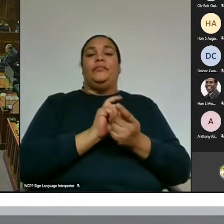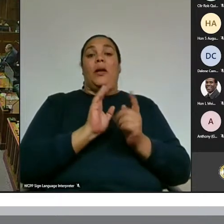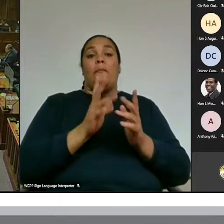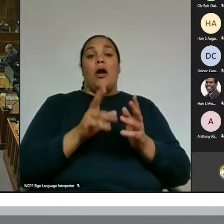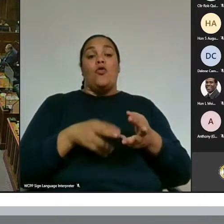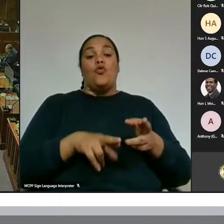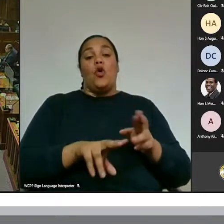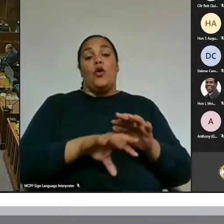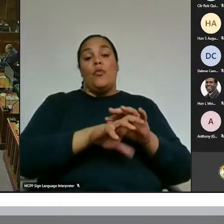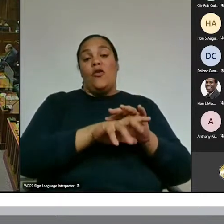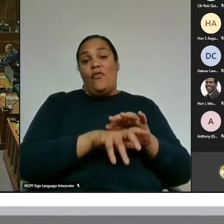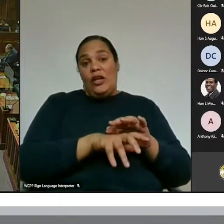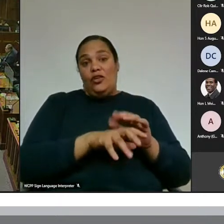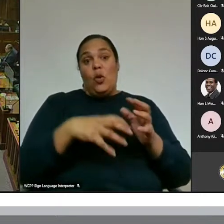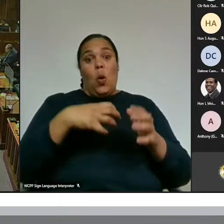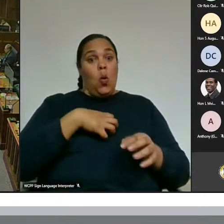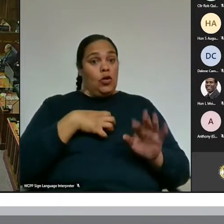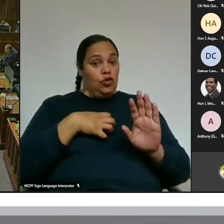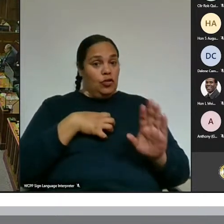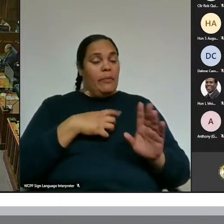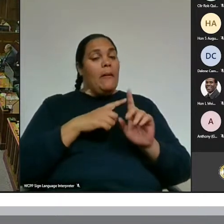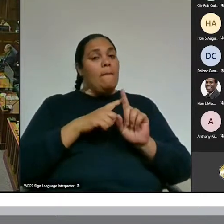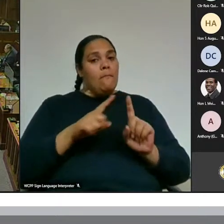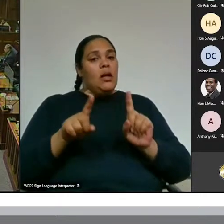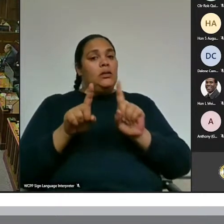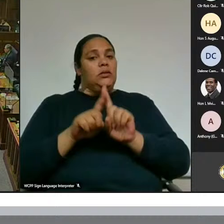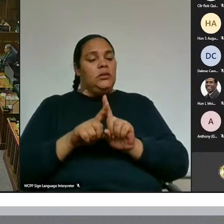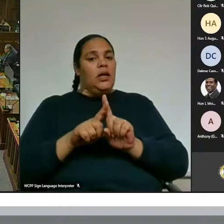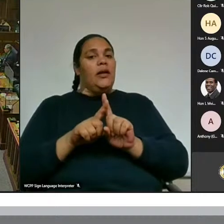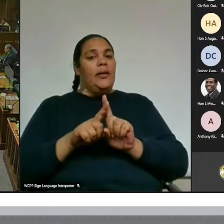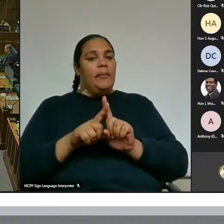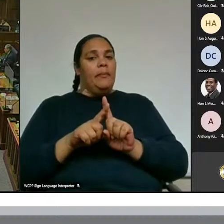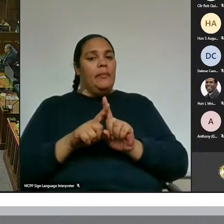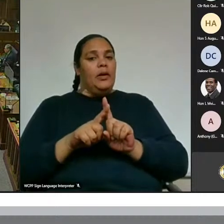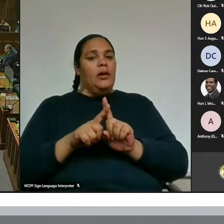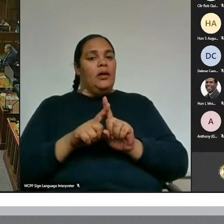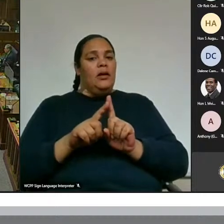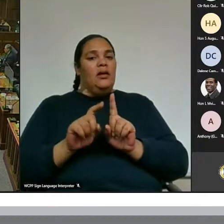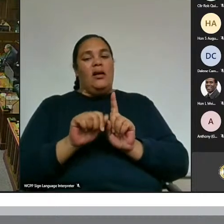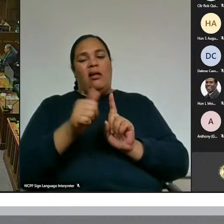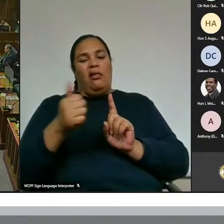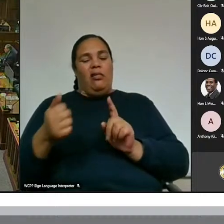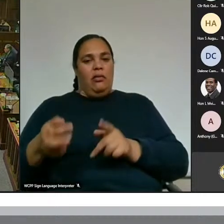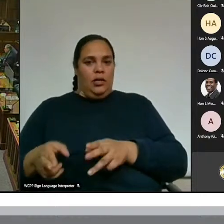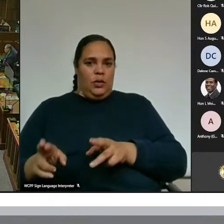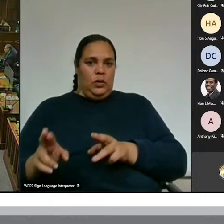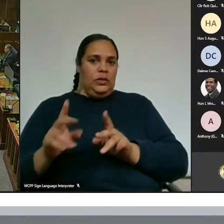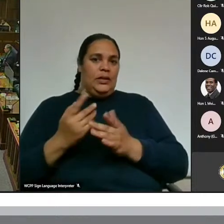provincial ownership, but also on central roads,